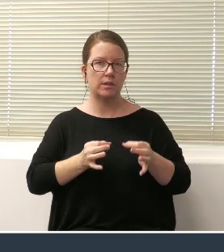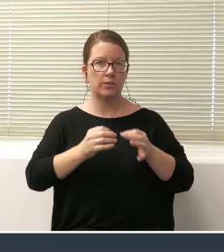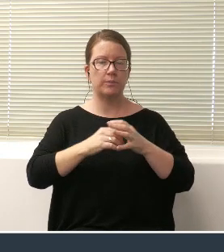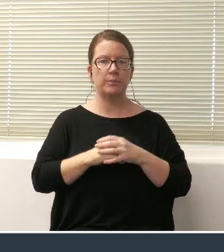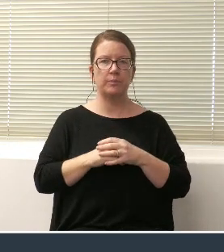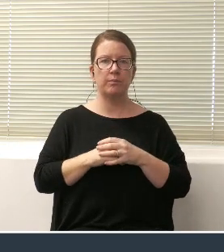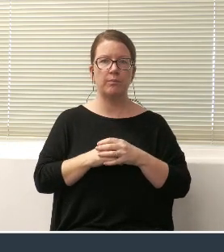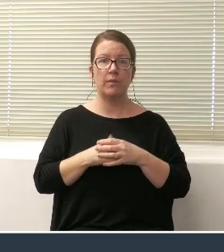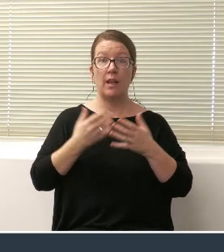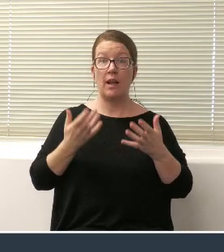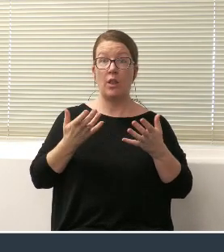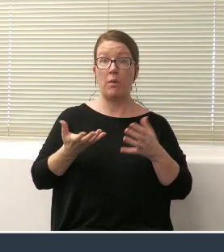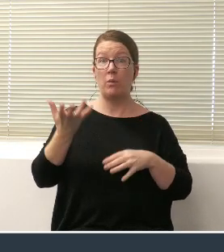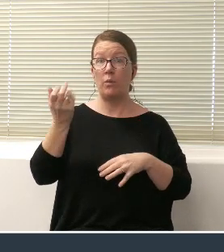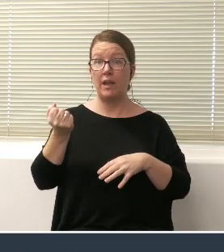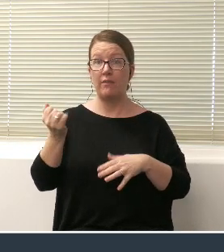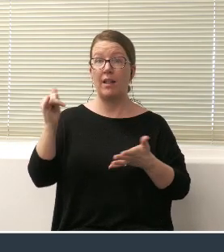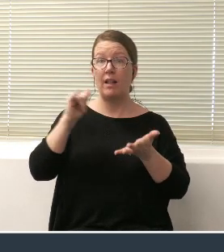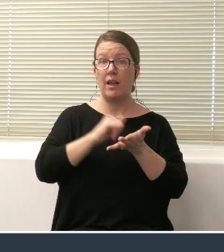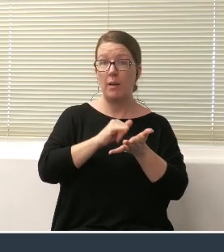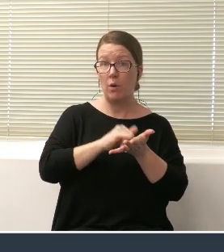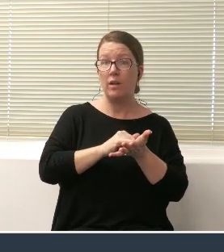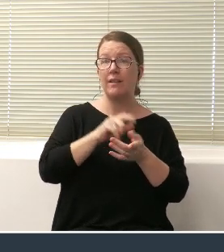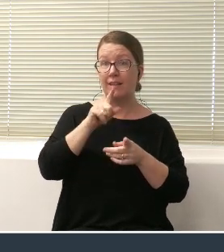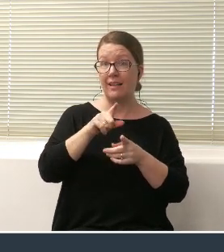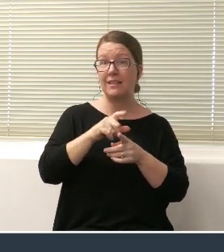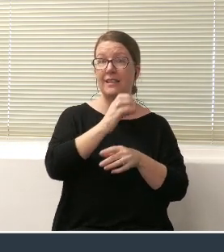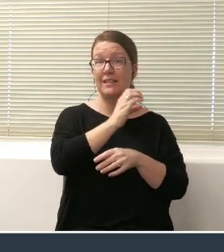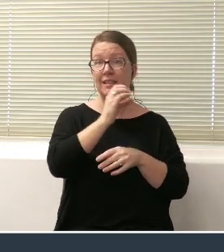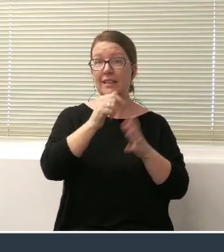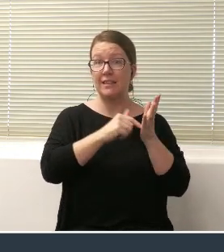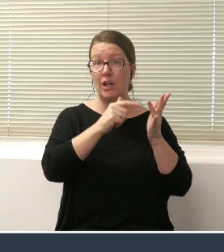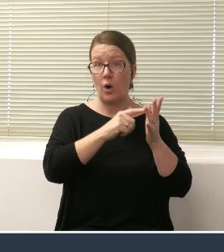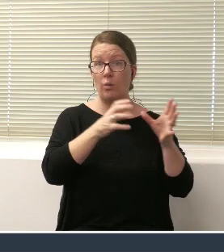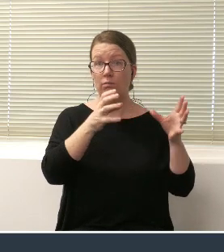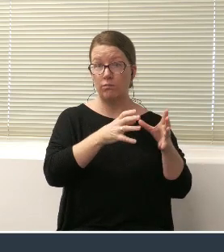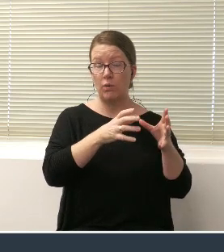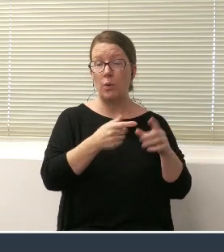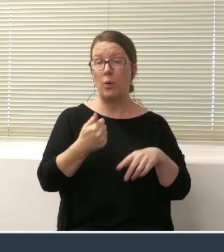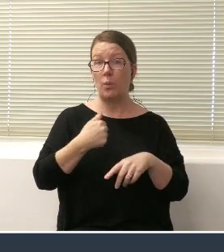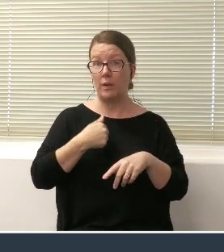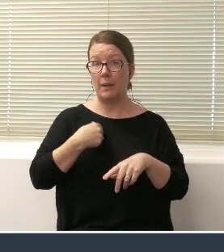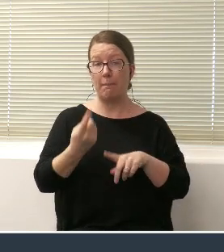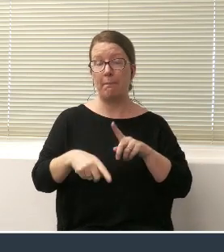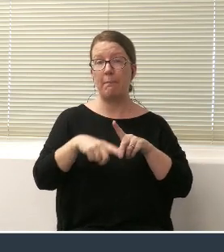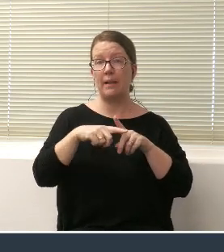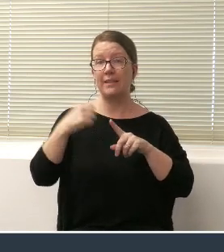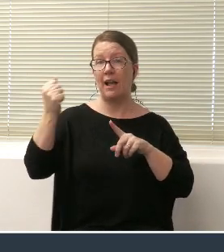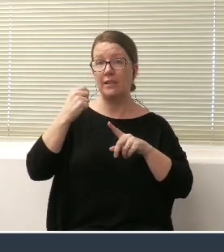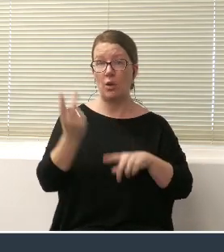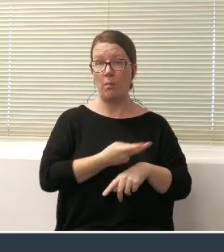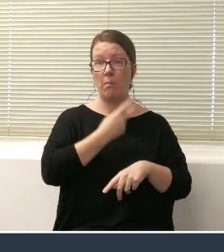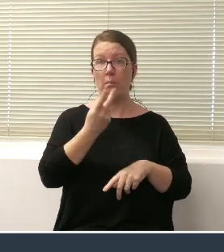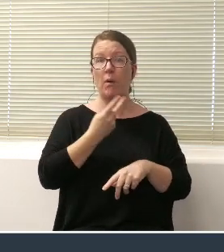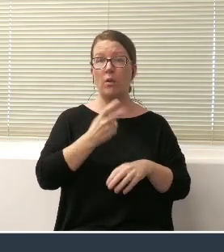of, we've currently got the airport as a CCO, and Hastings and ourselves as shareholders are actually involved in